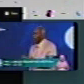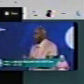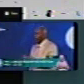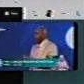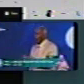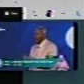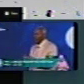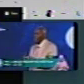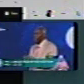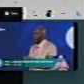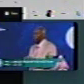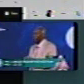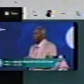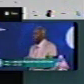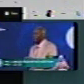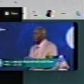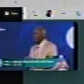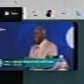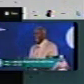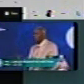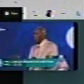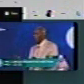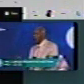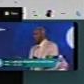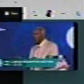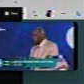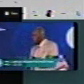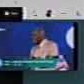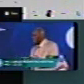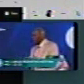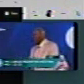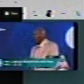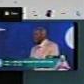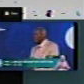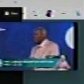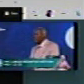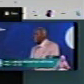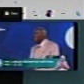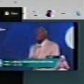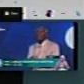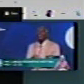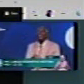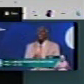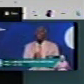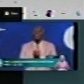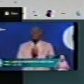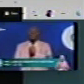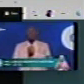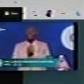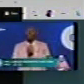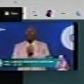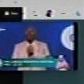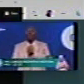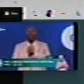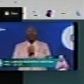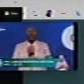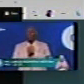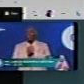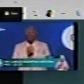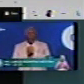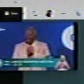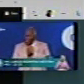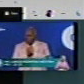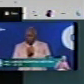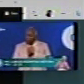We ask that all glory and adoration be ascribed unto your name. Thank you for being this evening. Let your name alone